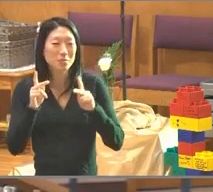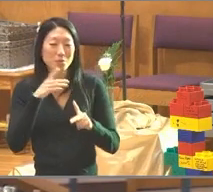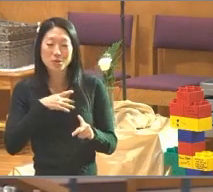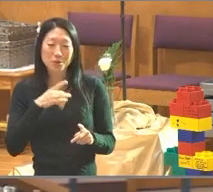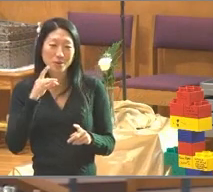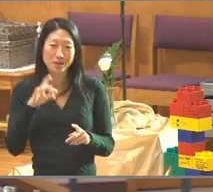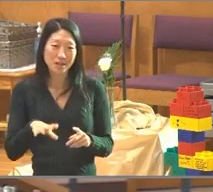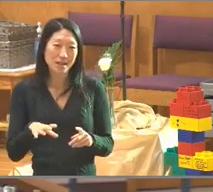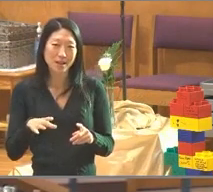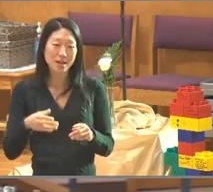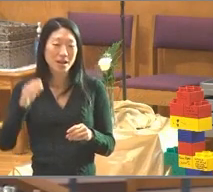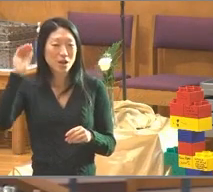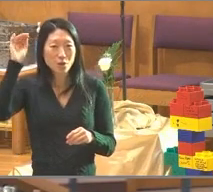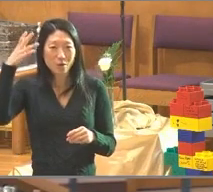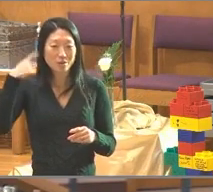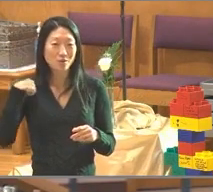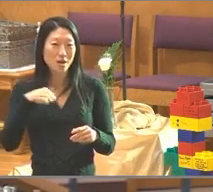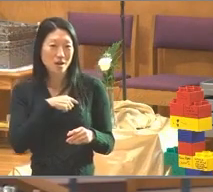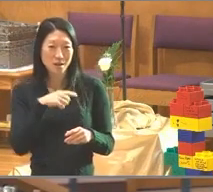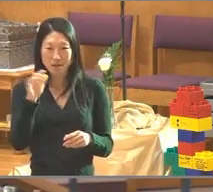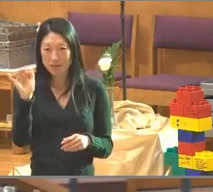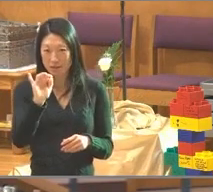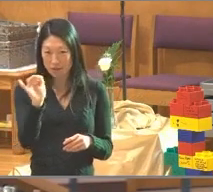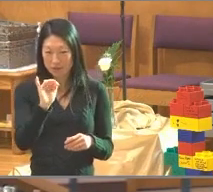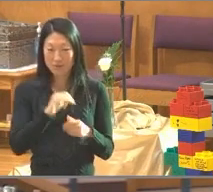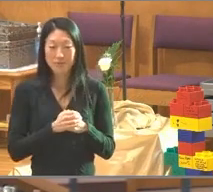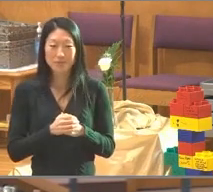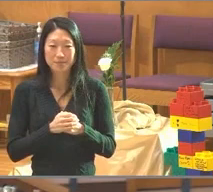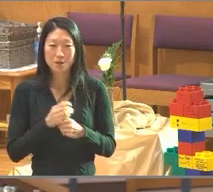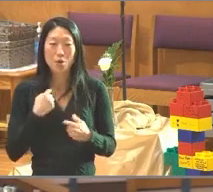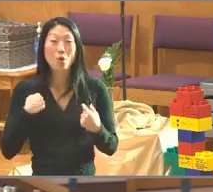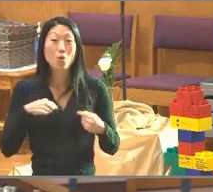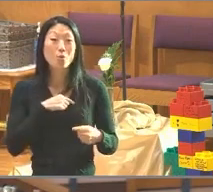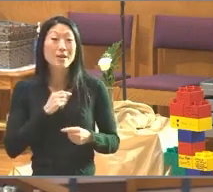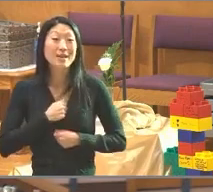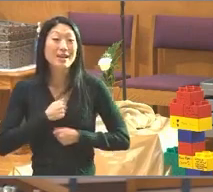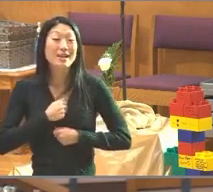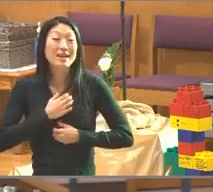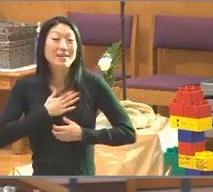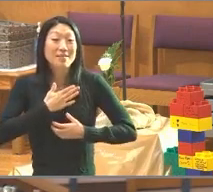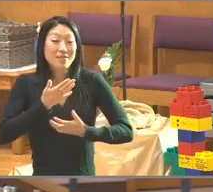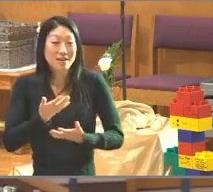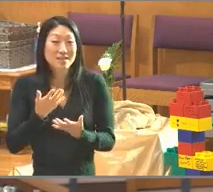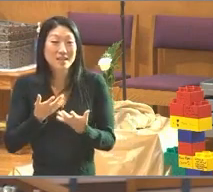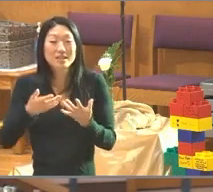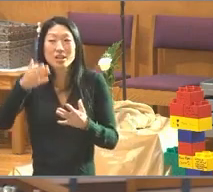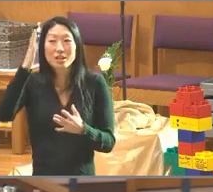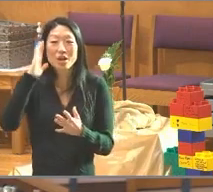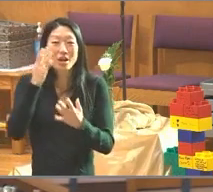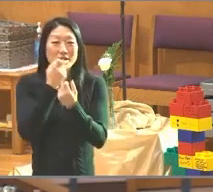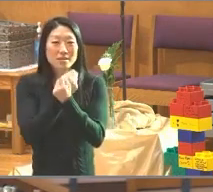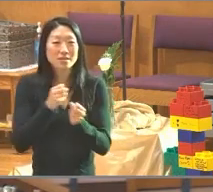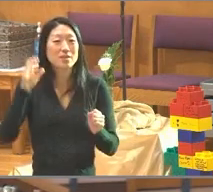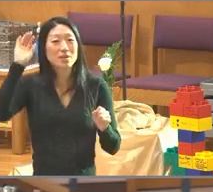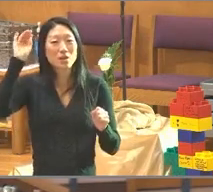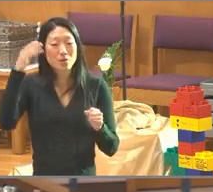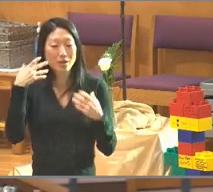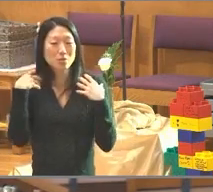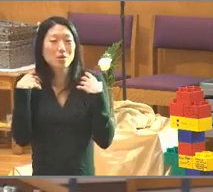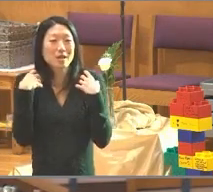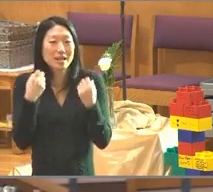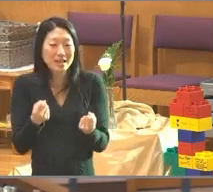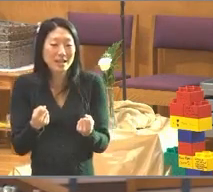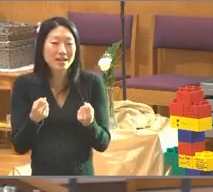like, and there is grace for us too. We confess because God's saving grace will heal and restore